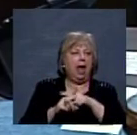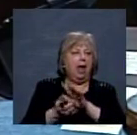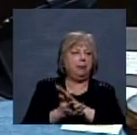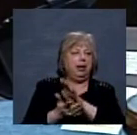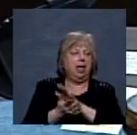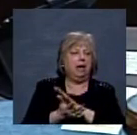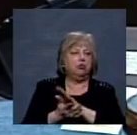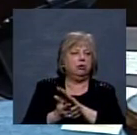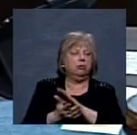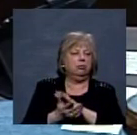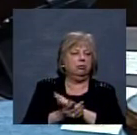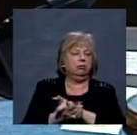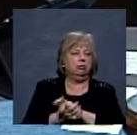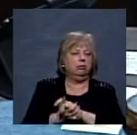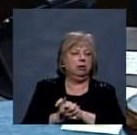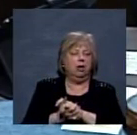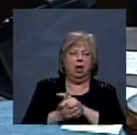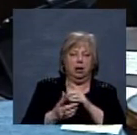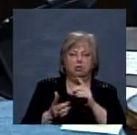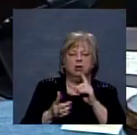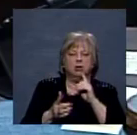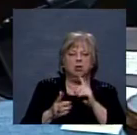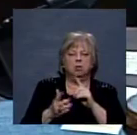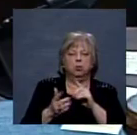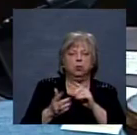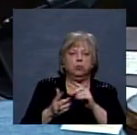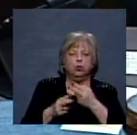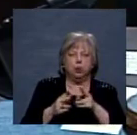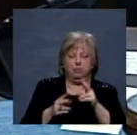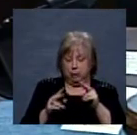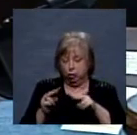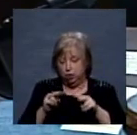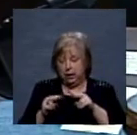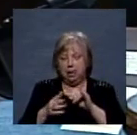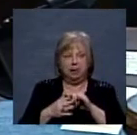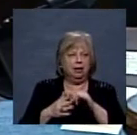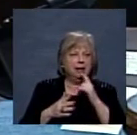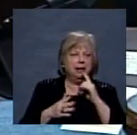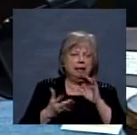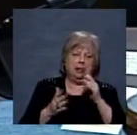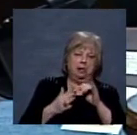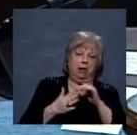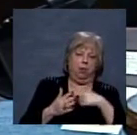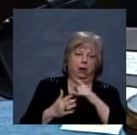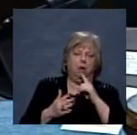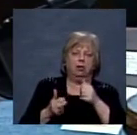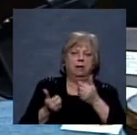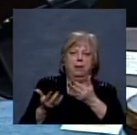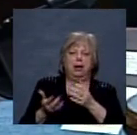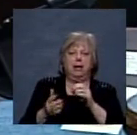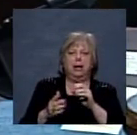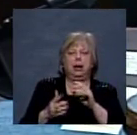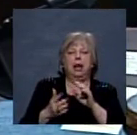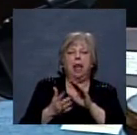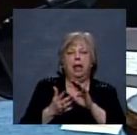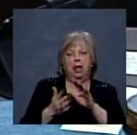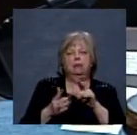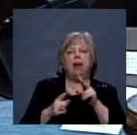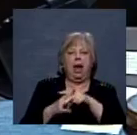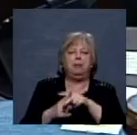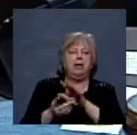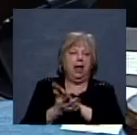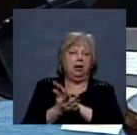passage of the resolution, just briefly looking at it, would suggest that we are submitting an application. So let's let our staff